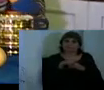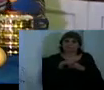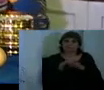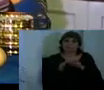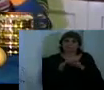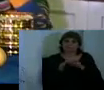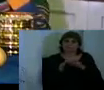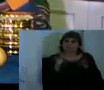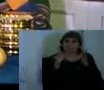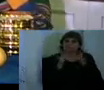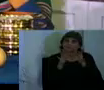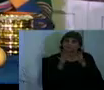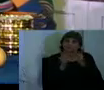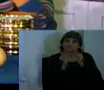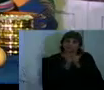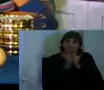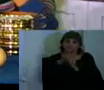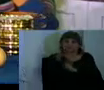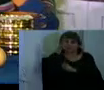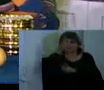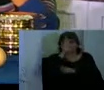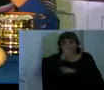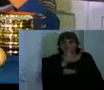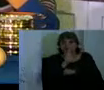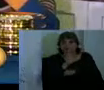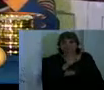touch with